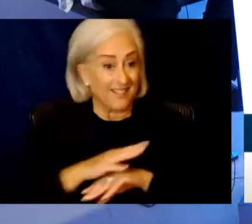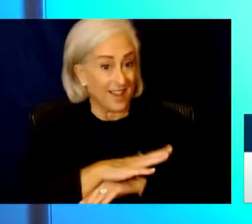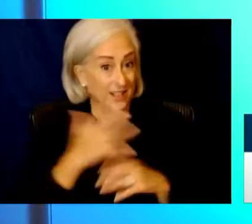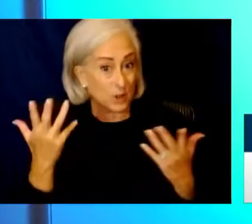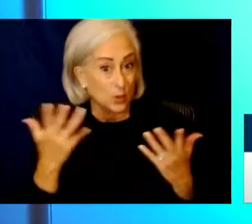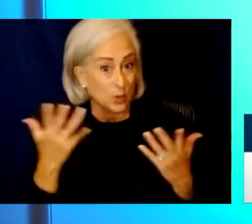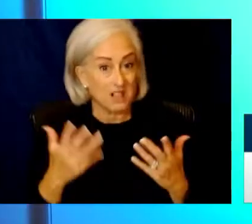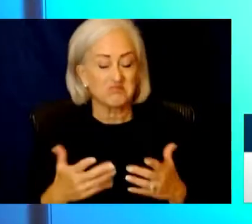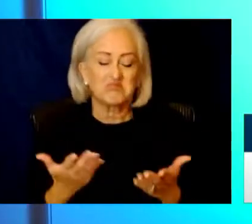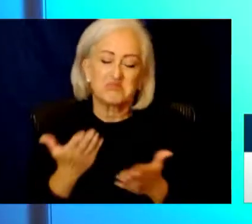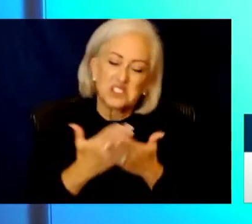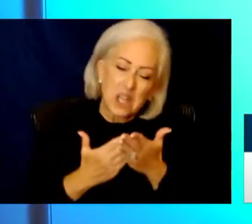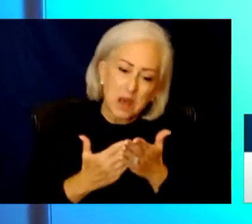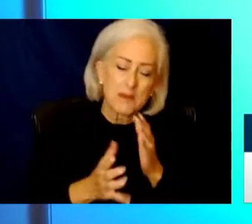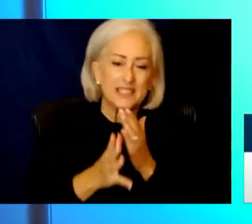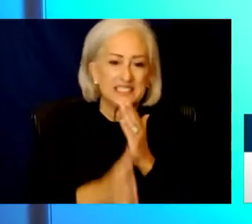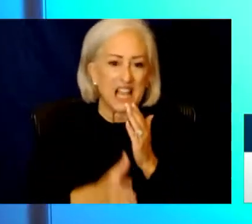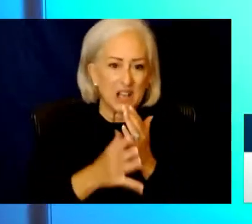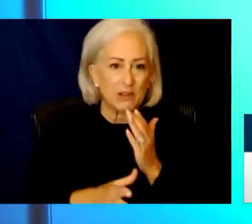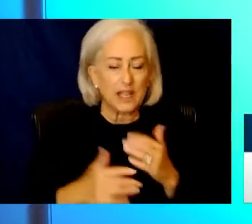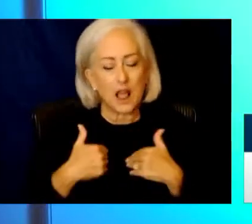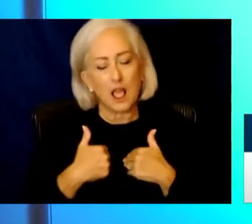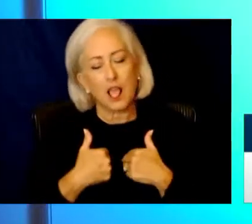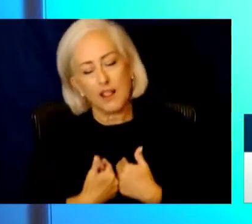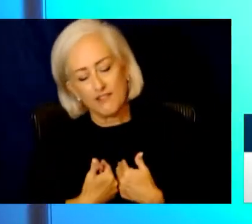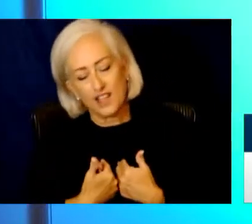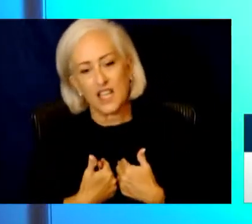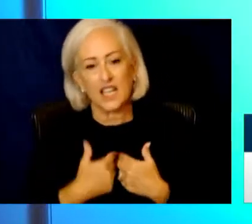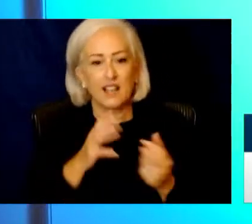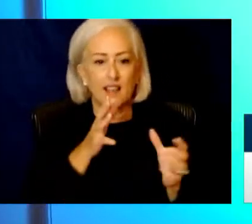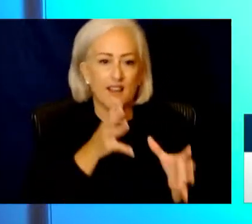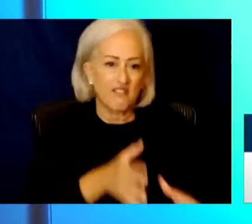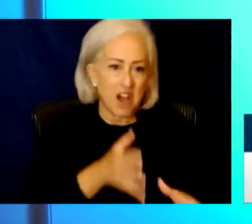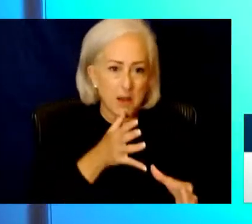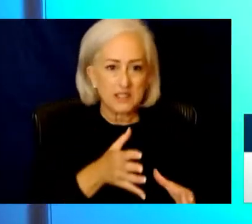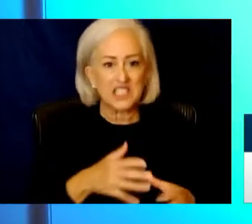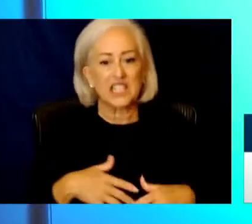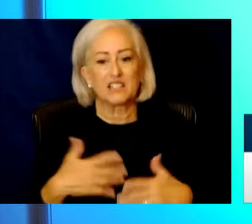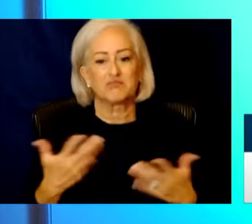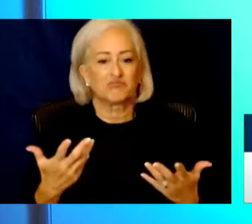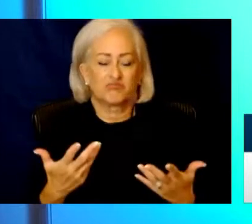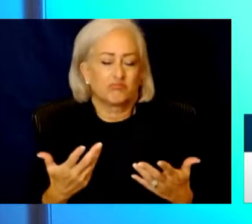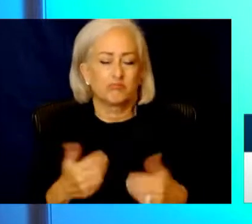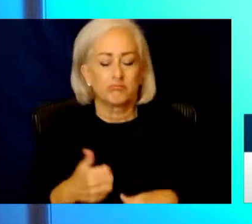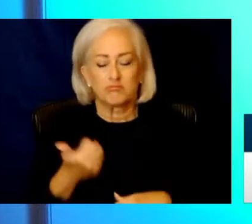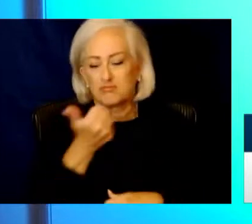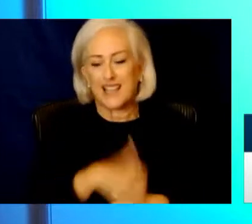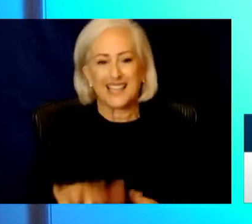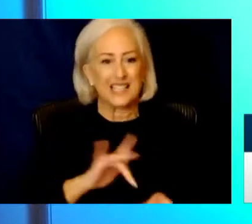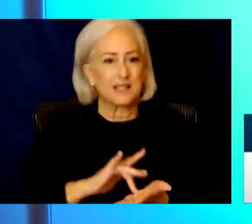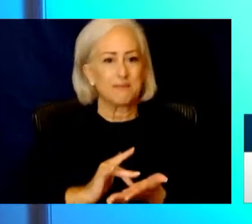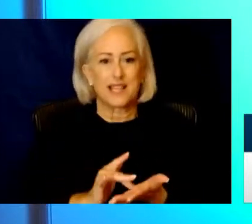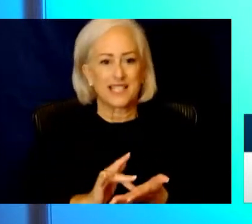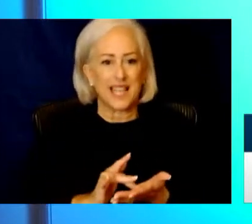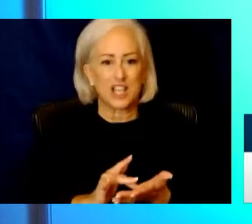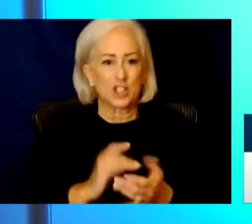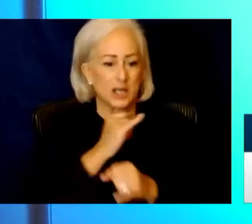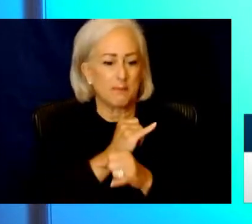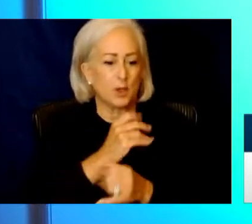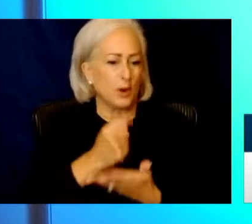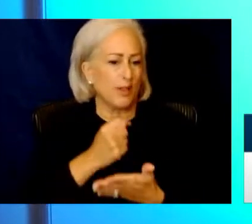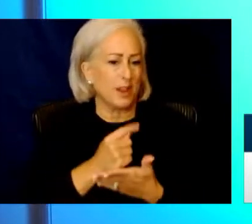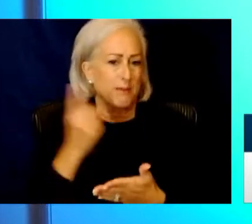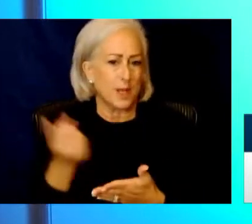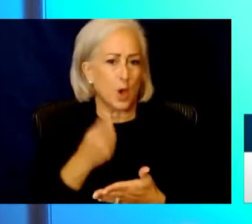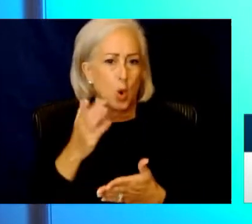fatigue, some nausea, vomiting, things like that. I think with any medication we give, even the immunotherapy, there's always going to be some side effects.